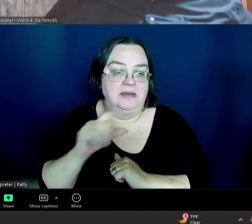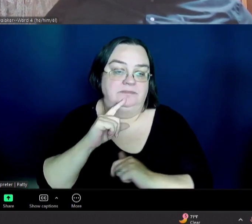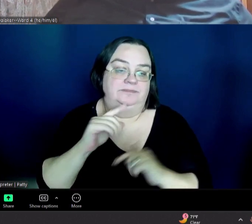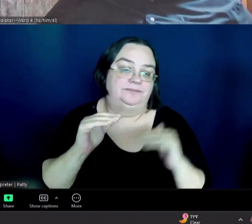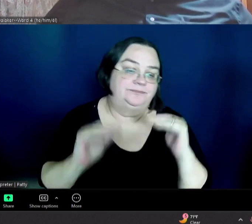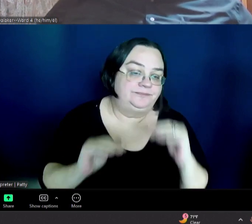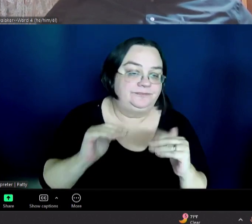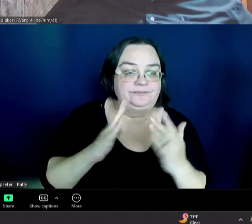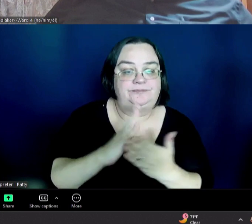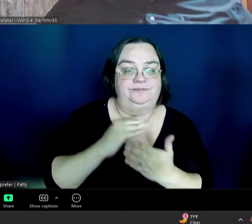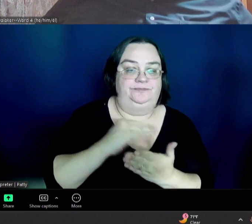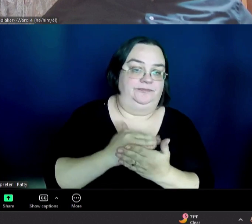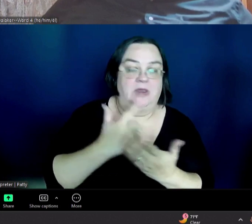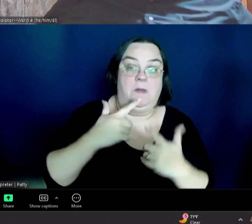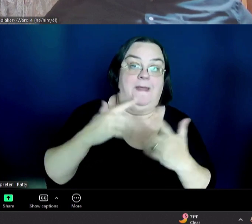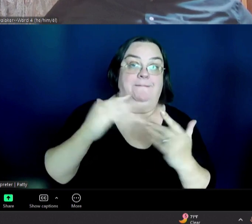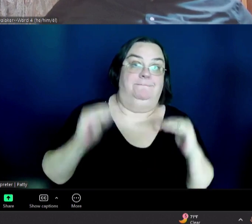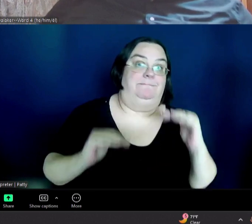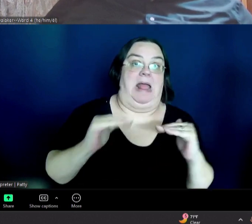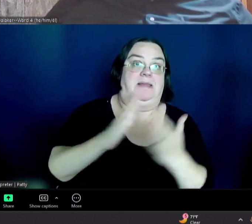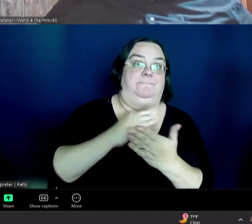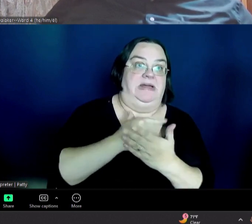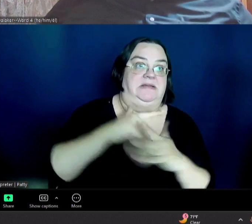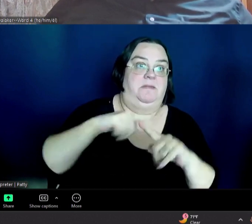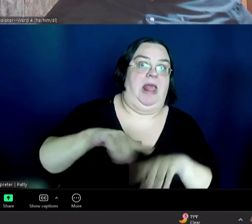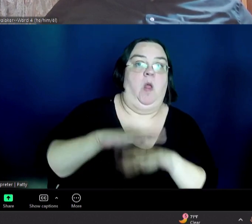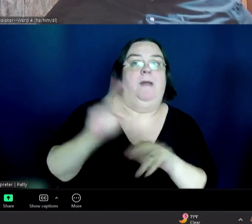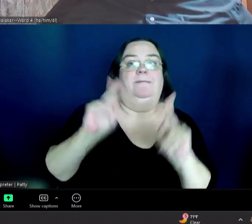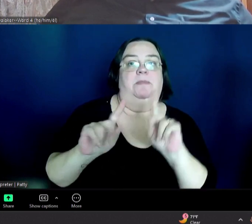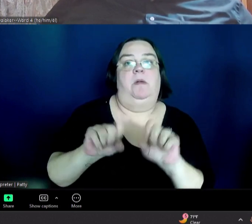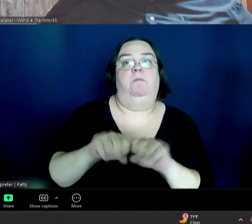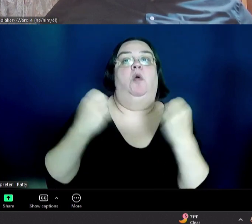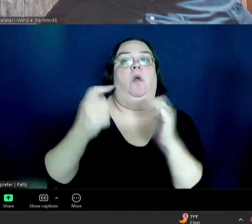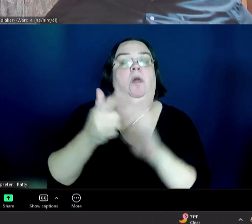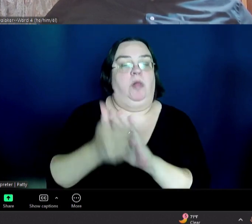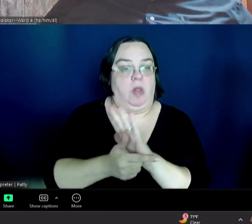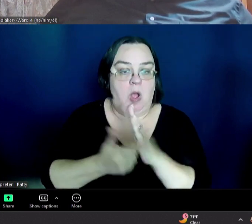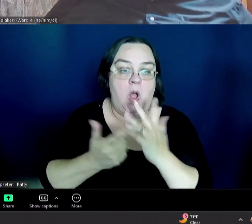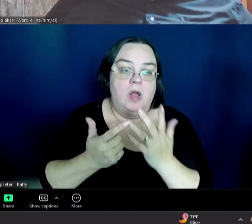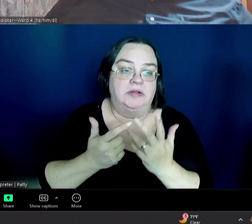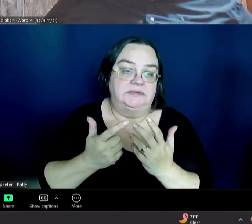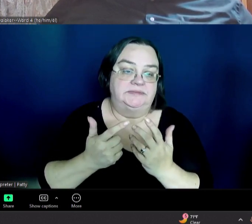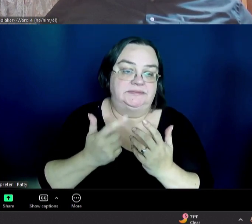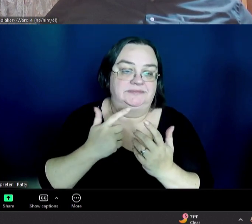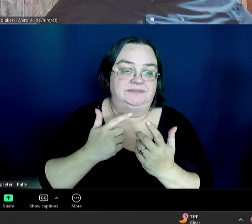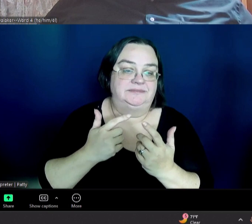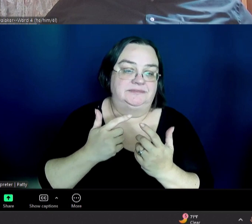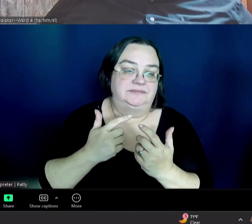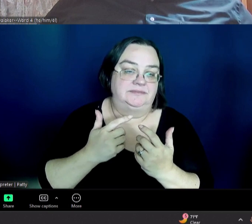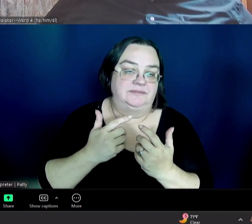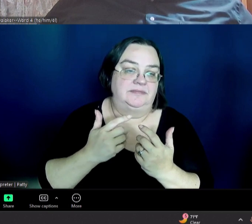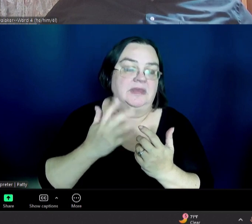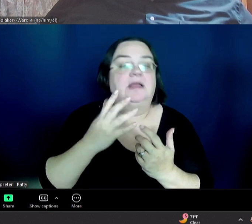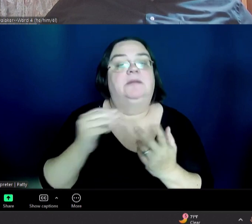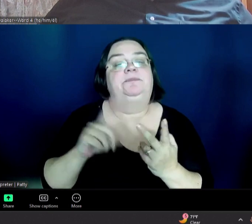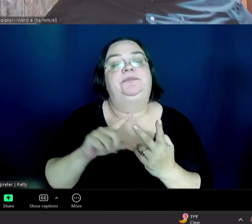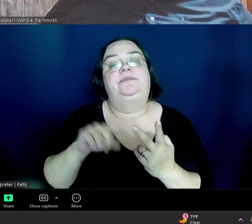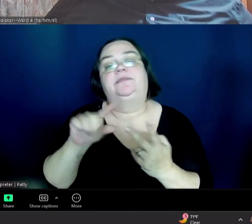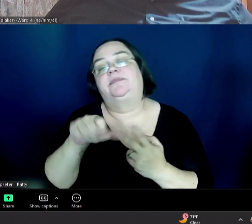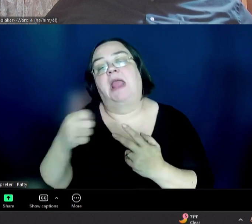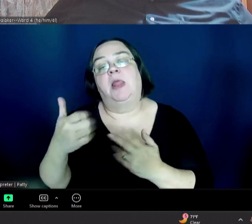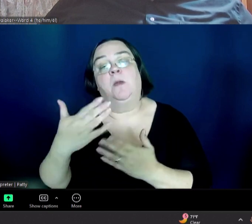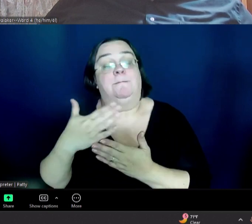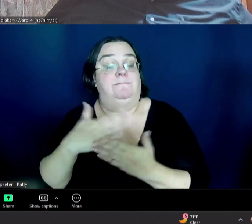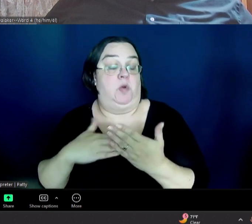law and putting themselves in a bad place of revenue fall shortage. And the other aspect